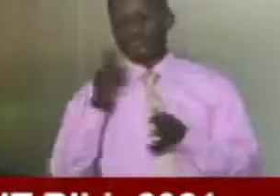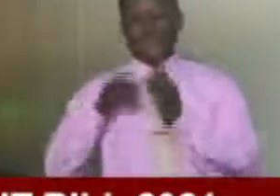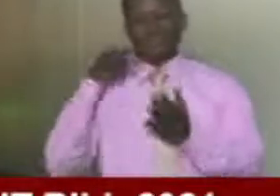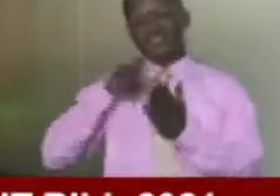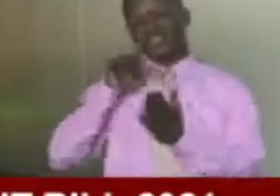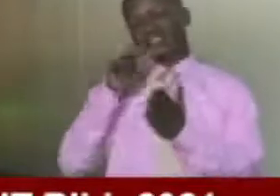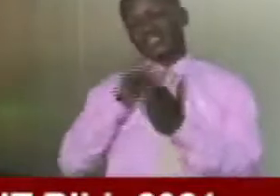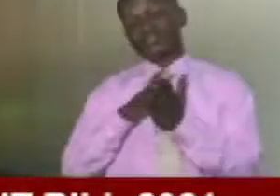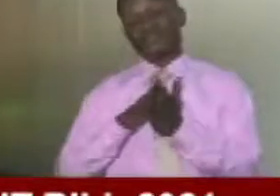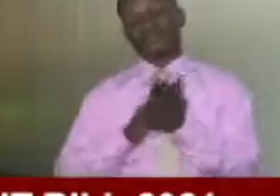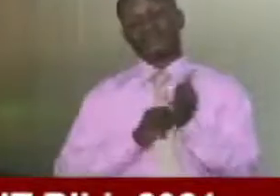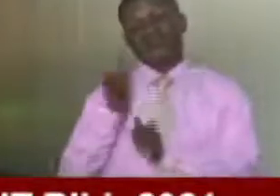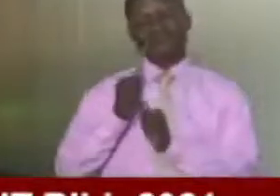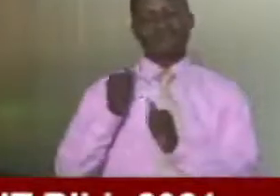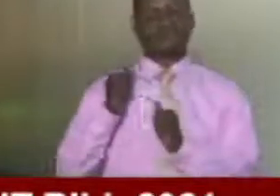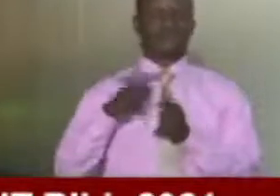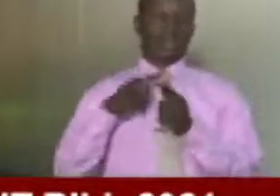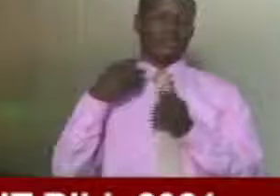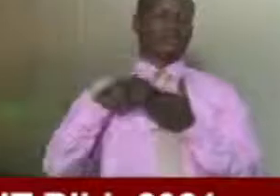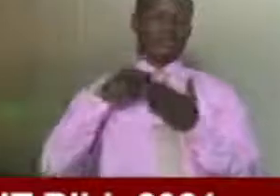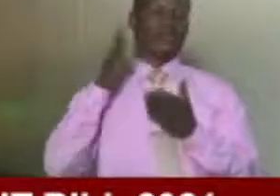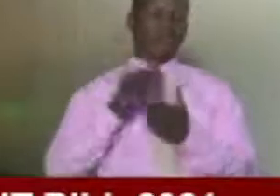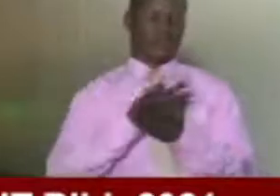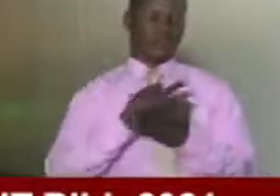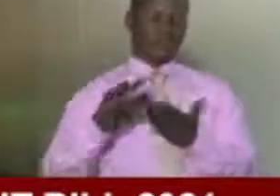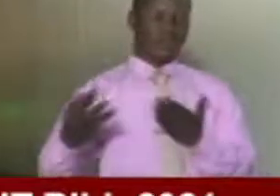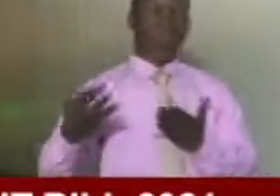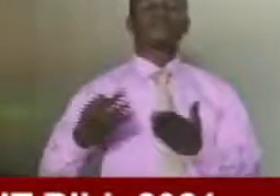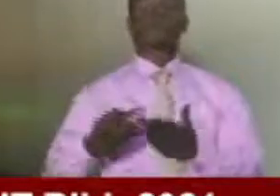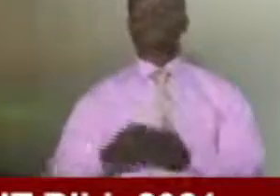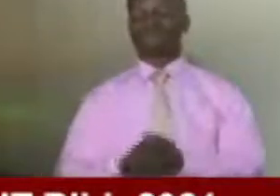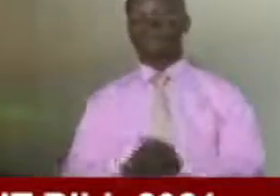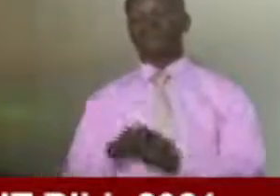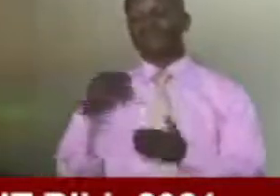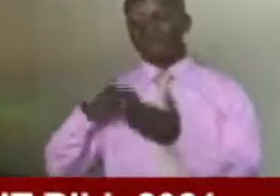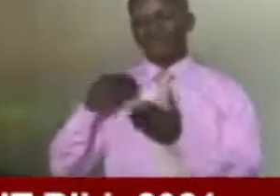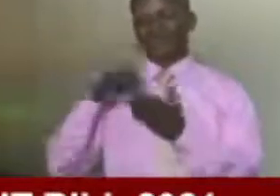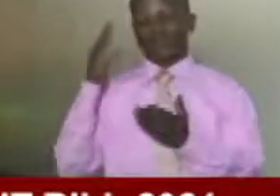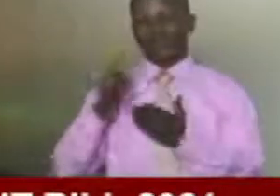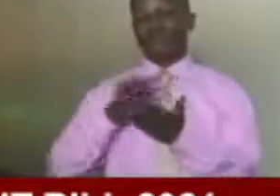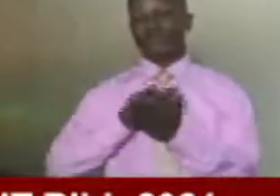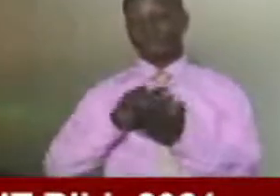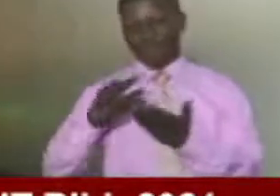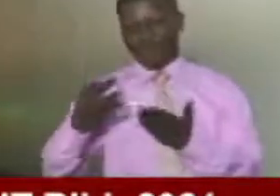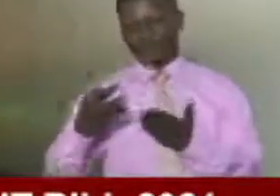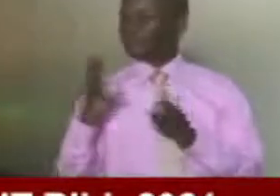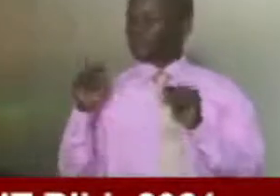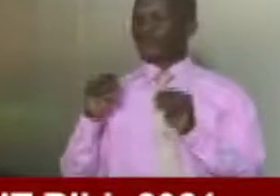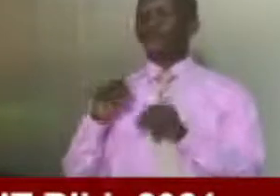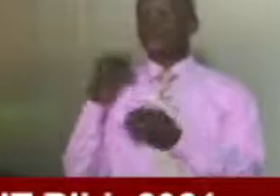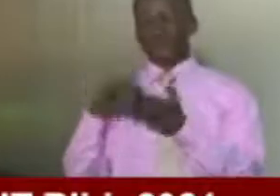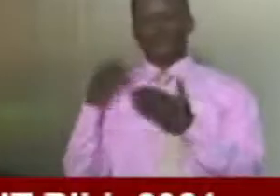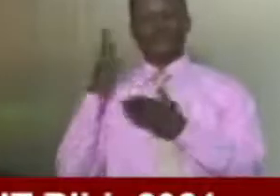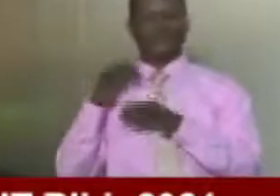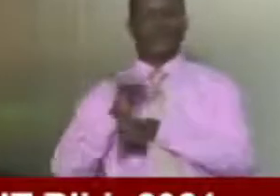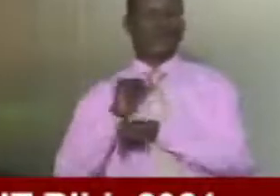have the money will fail. No, it won't fail. No. This situation, the money will still work? It will work. More than before. Much